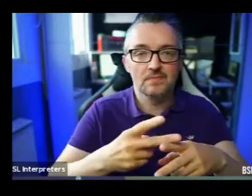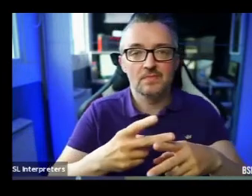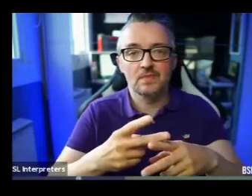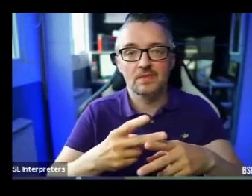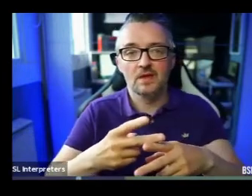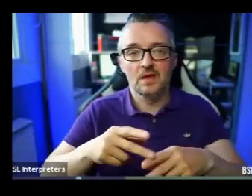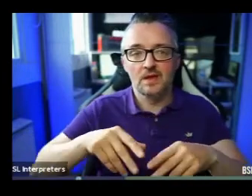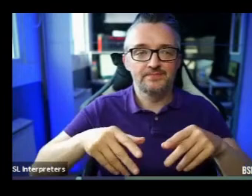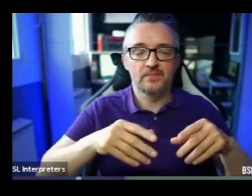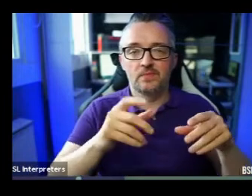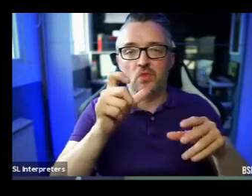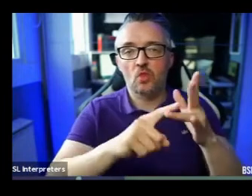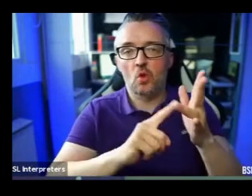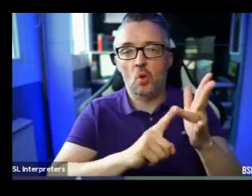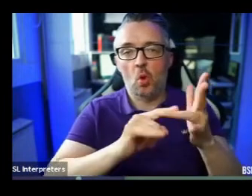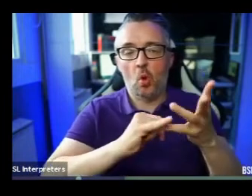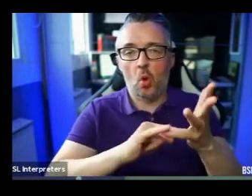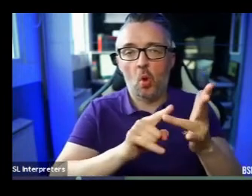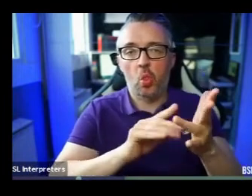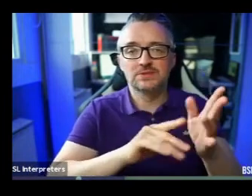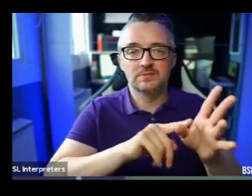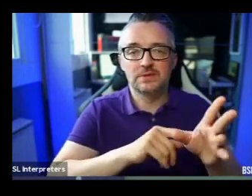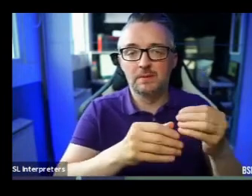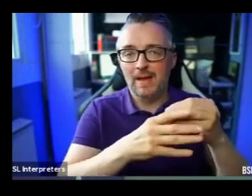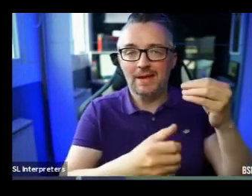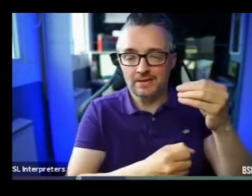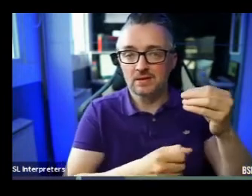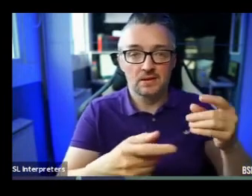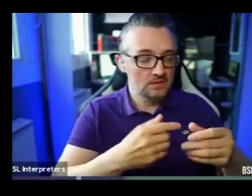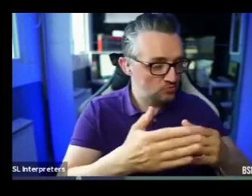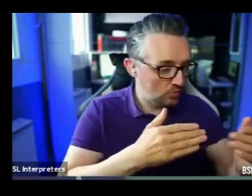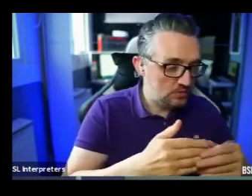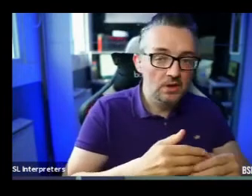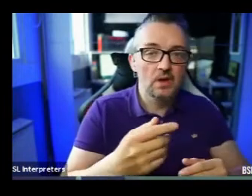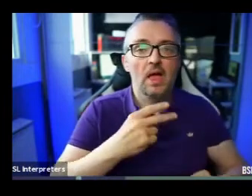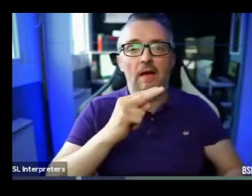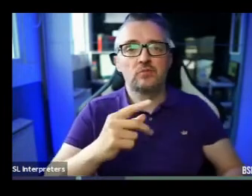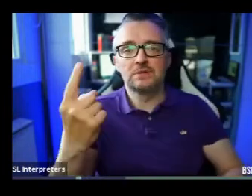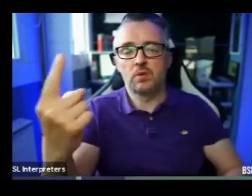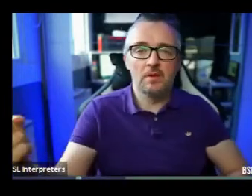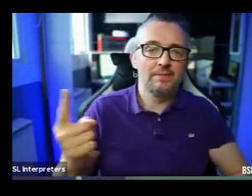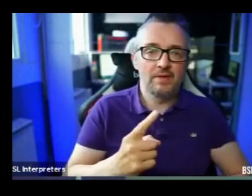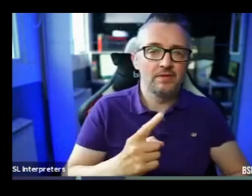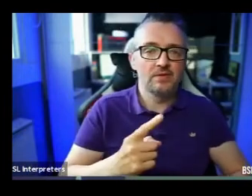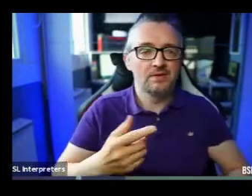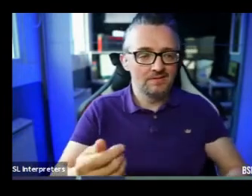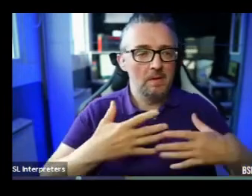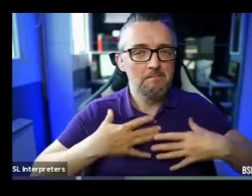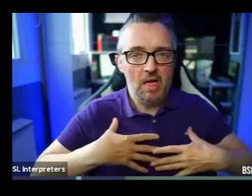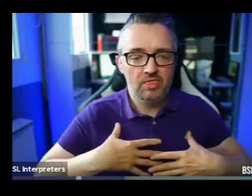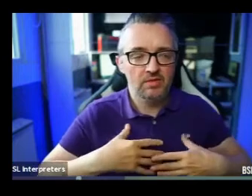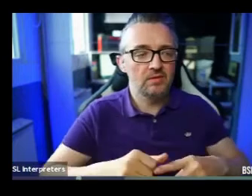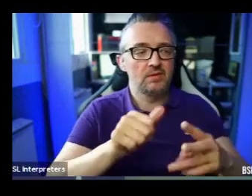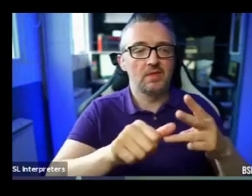of colostomy dressings, or things that RNs could do. And then someone else would come in the afternoon and do